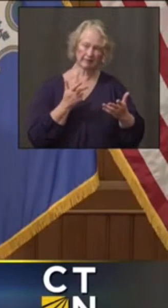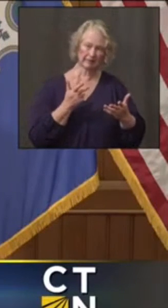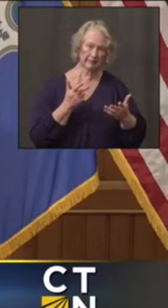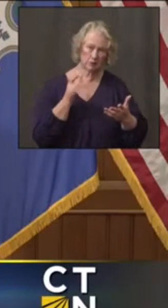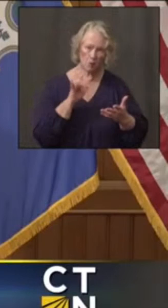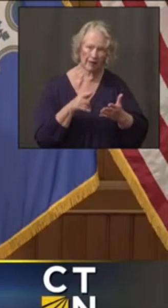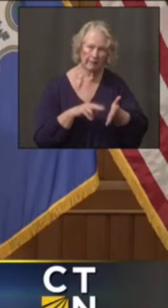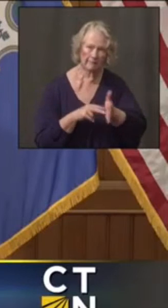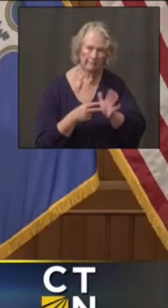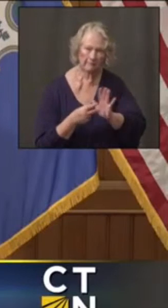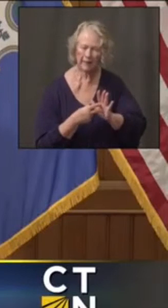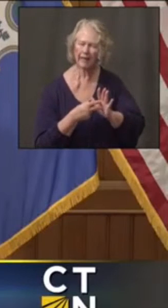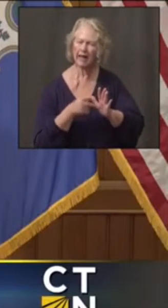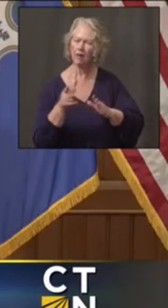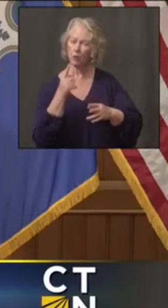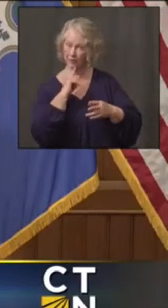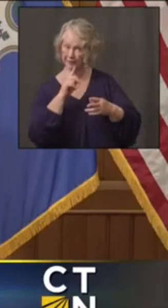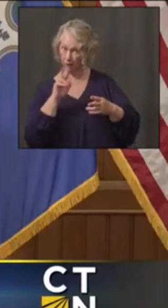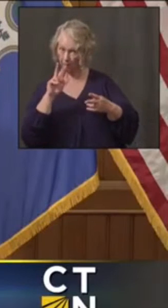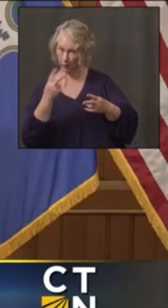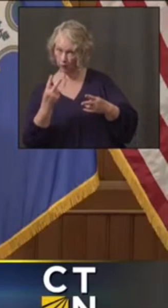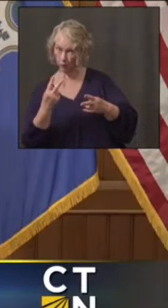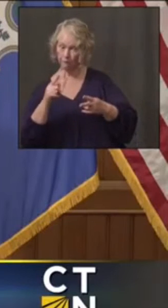a two-part dose.